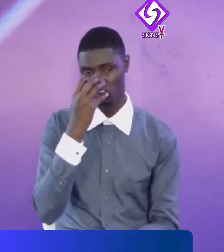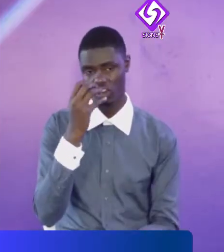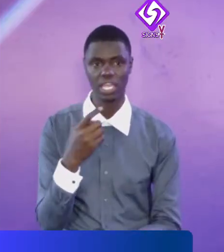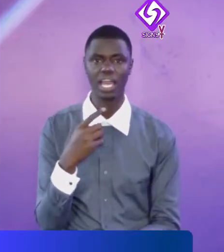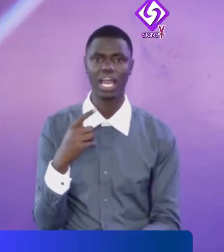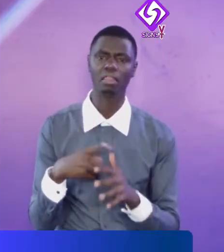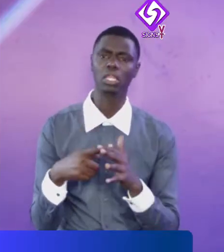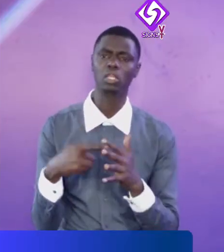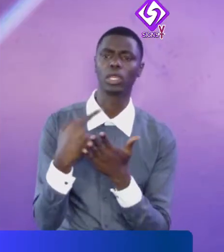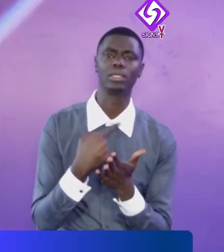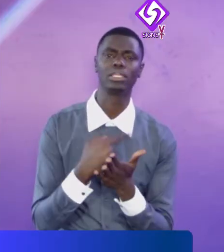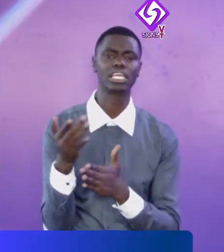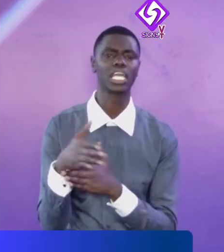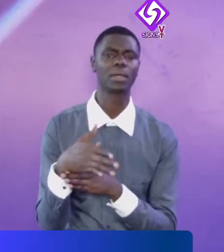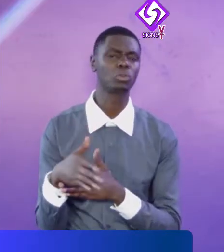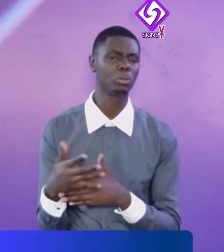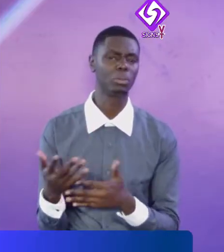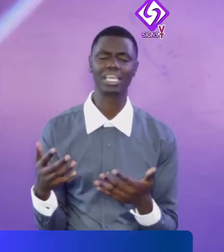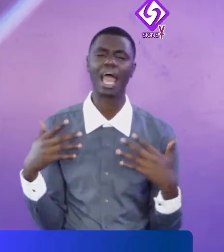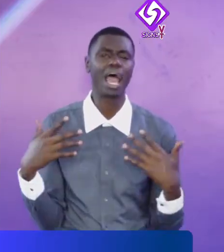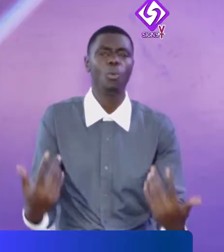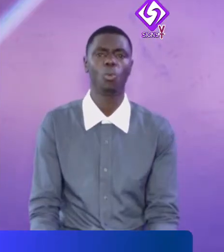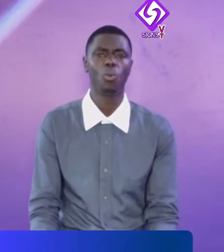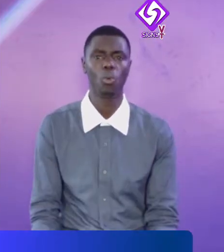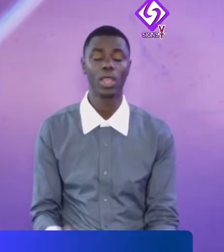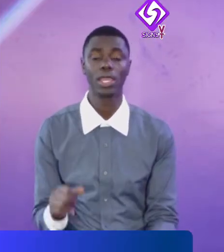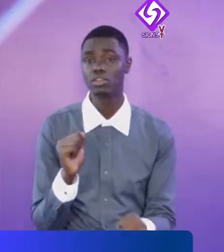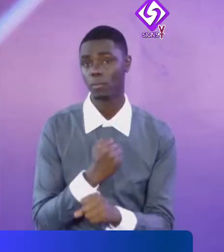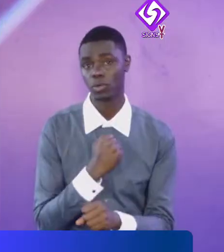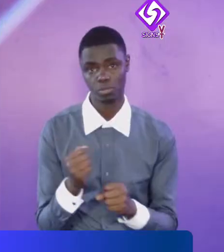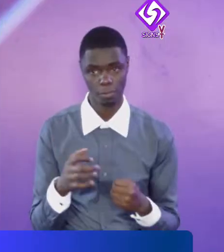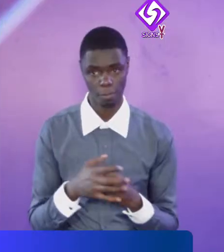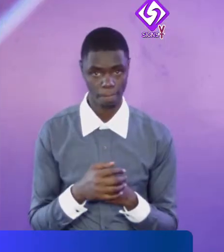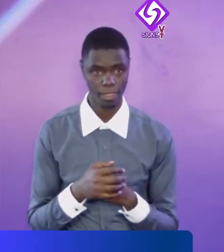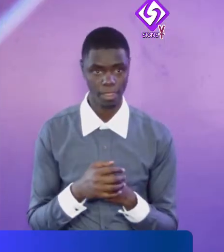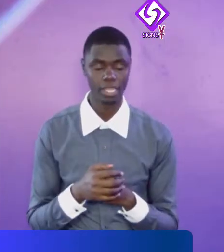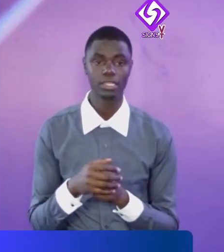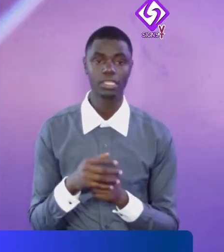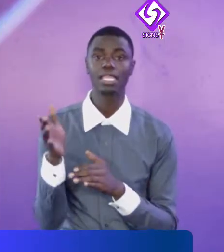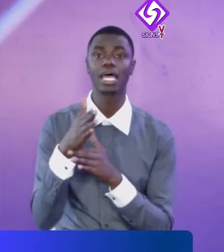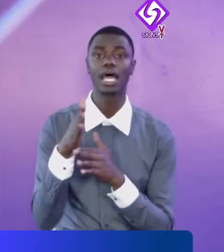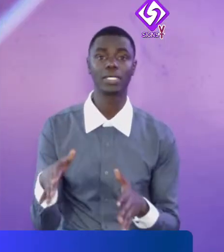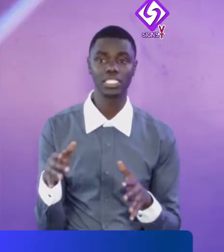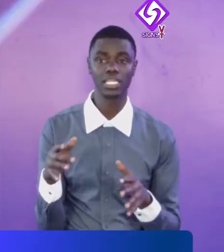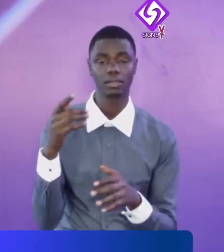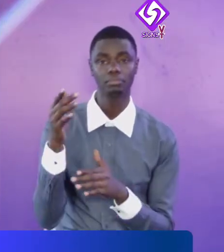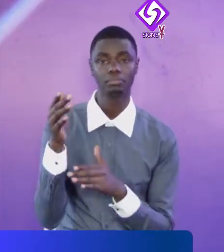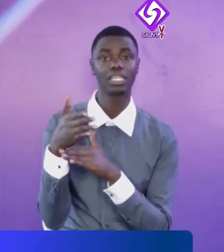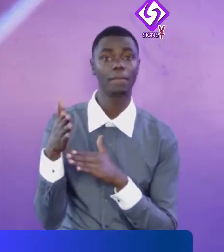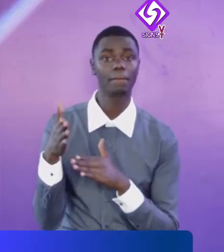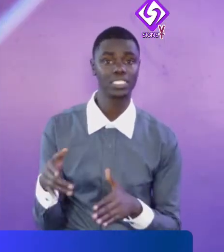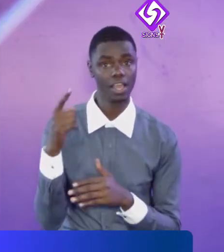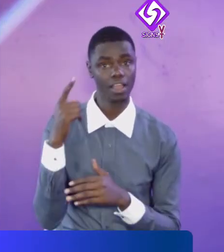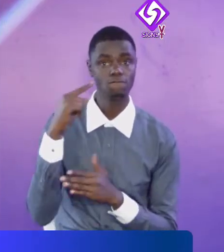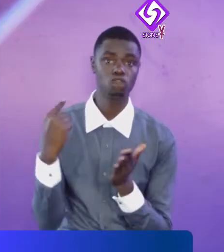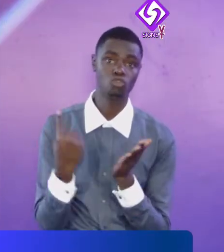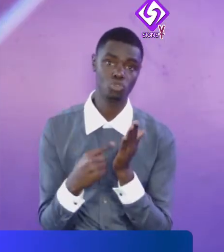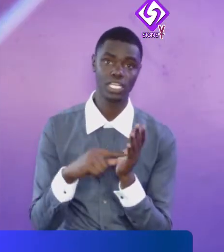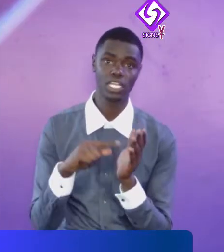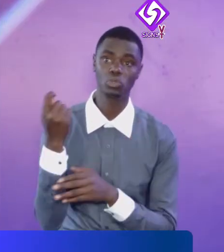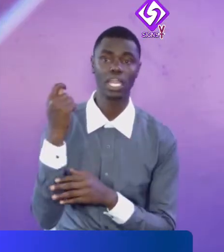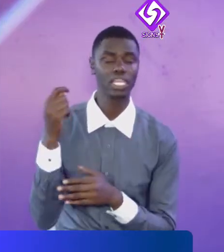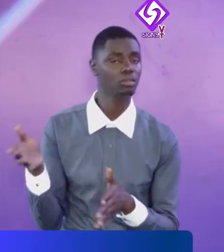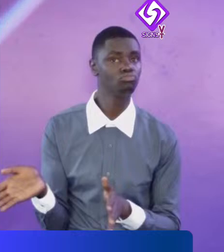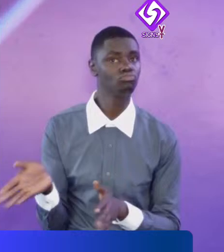discussing diplomacy. It cannot be. In fact, the ambassador for Uganda to Kenya should